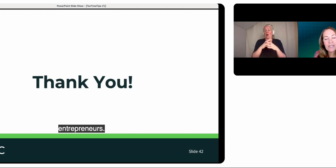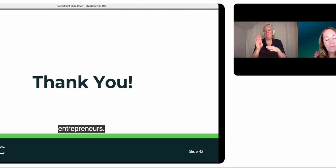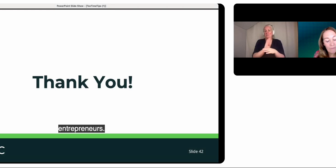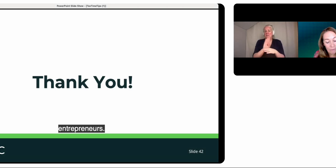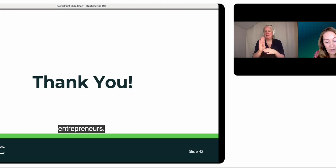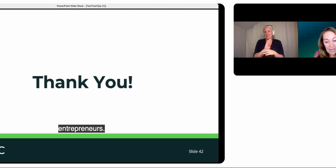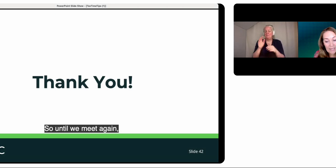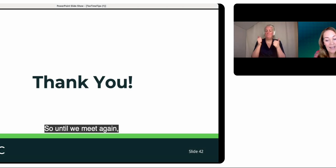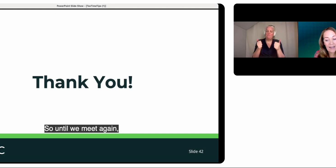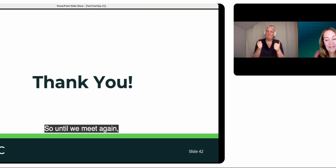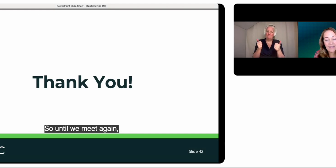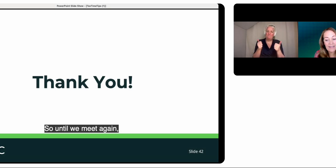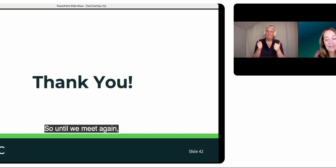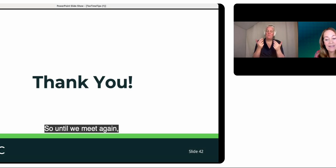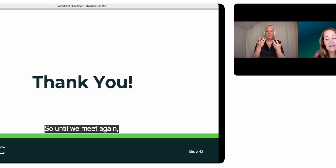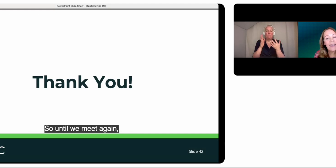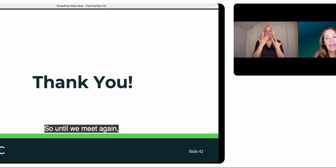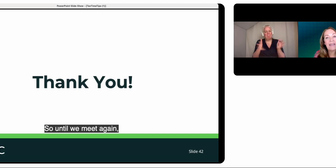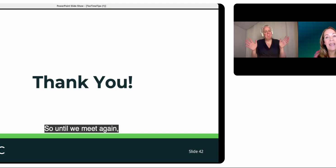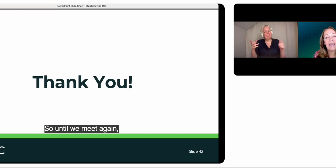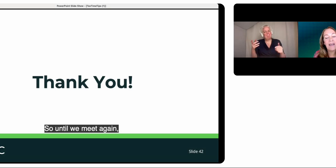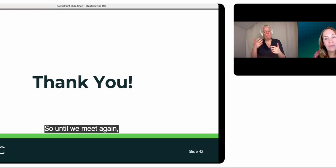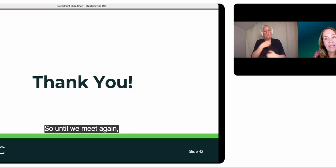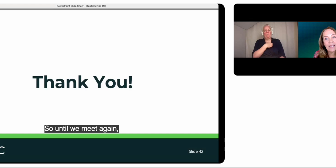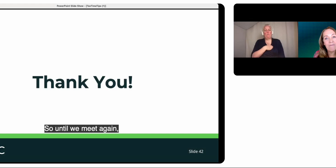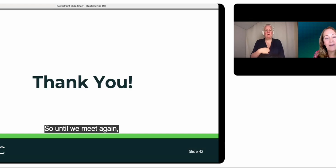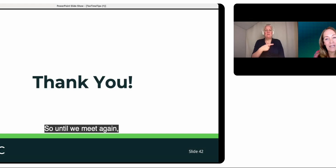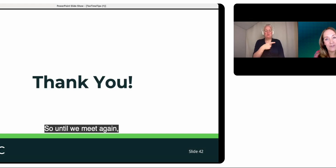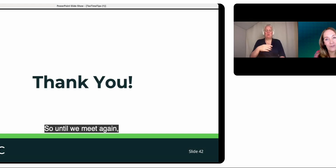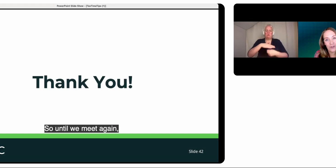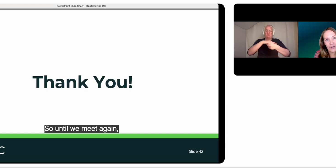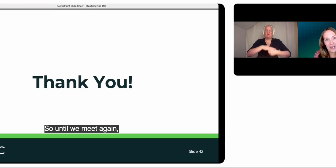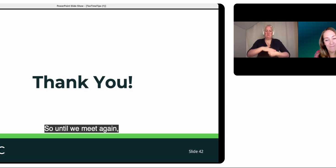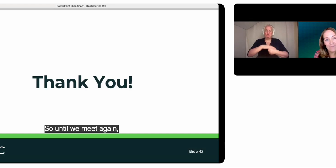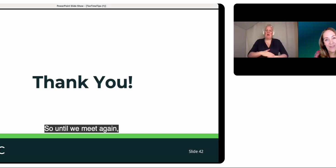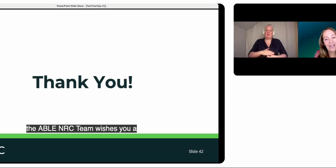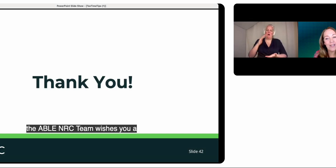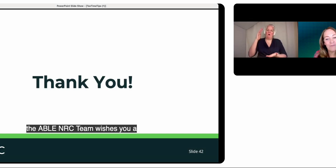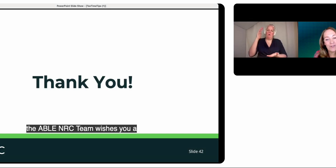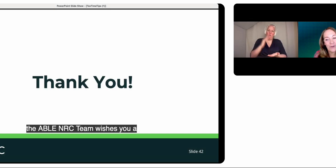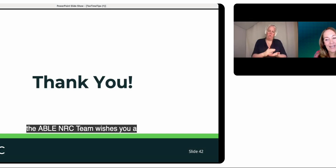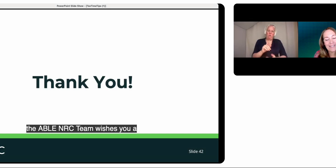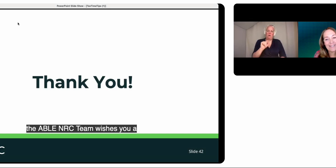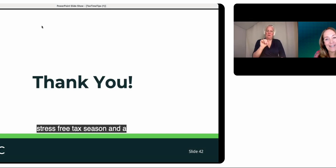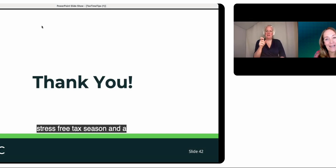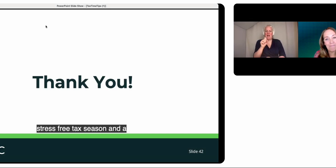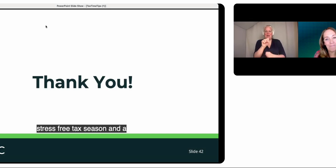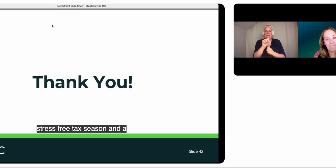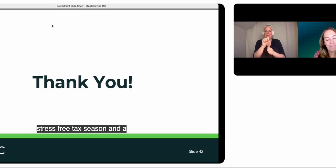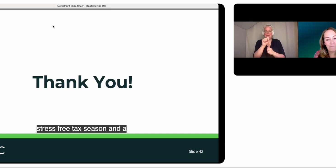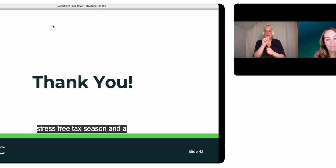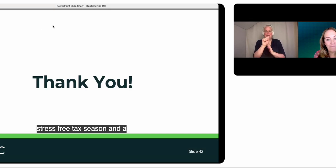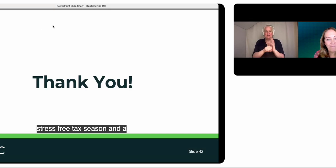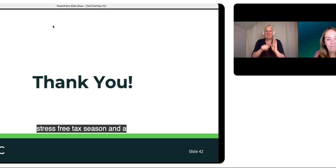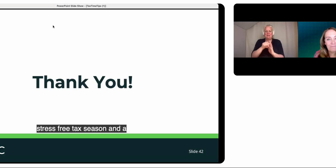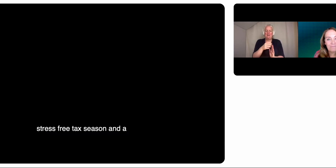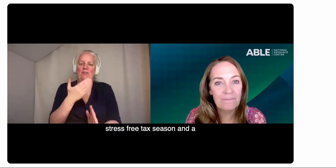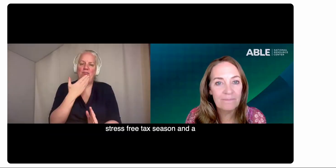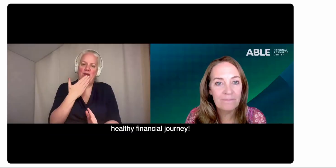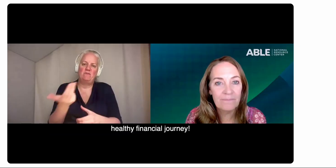a stress-free tax season and a healthy financial journey. Thank you for joining us today.